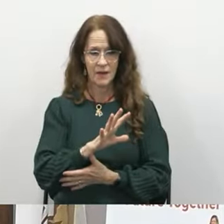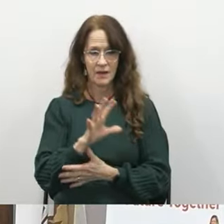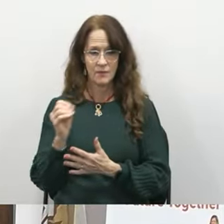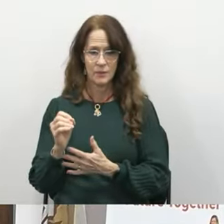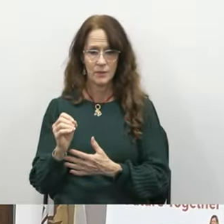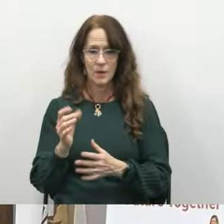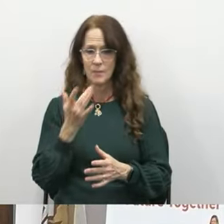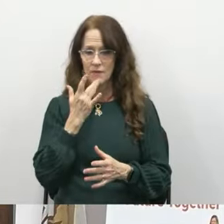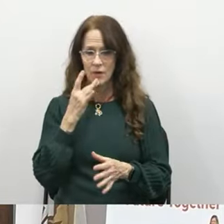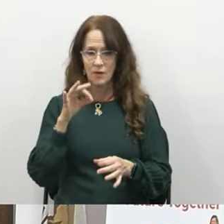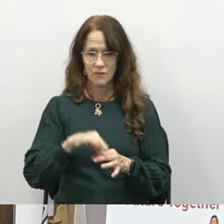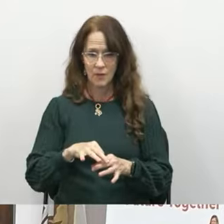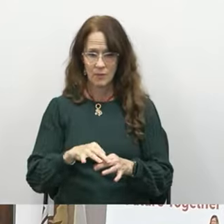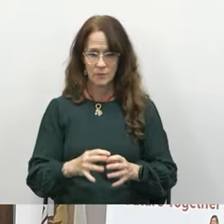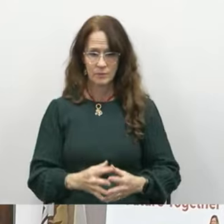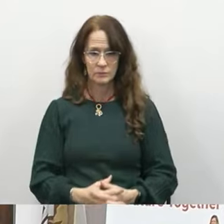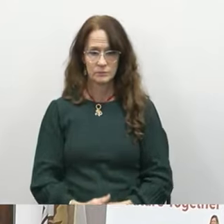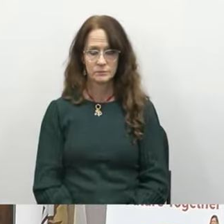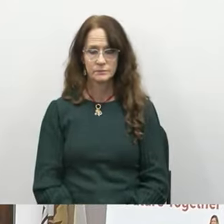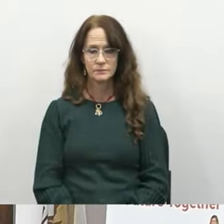with a preferential vote.